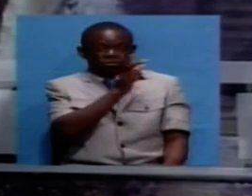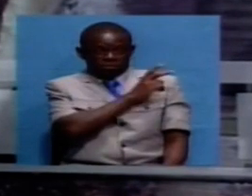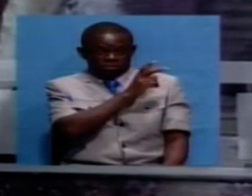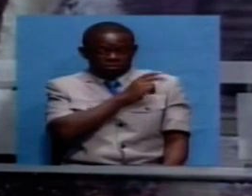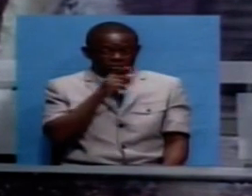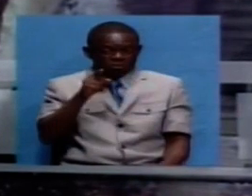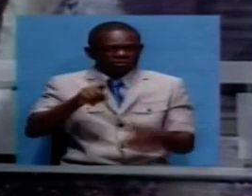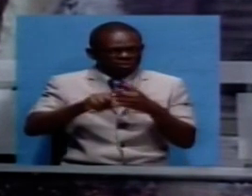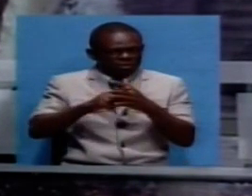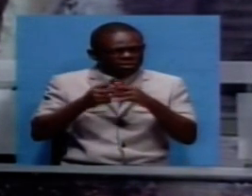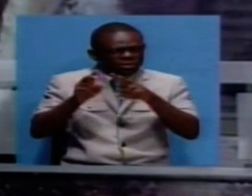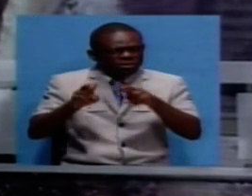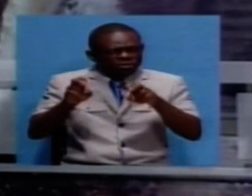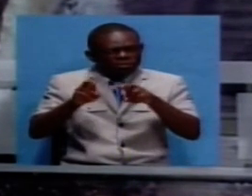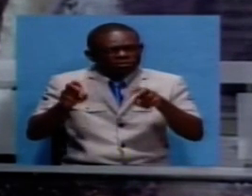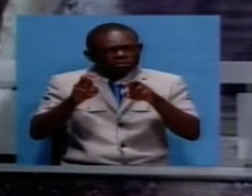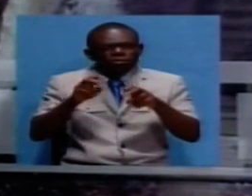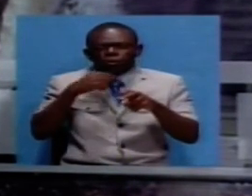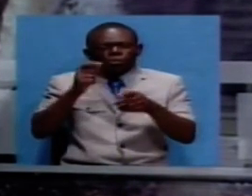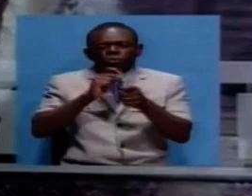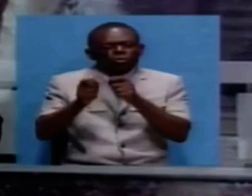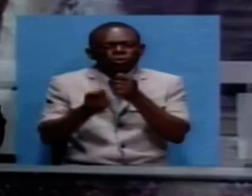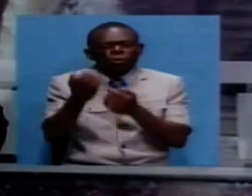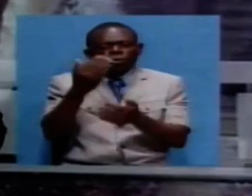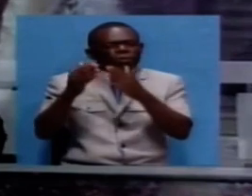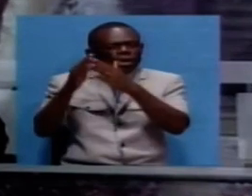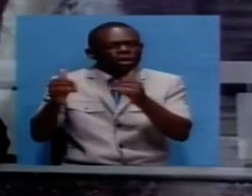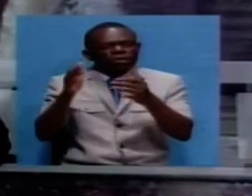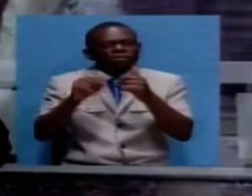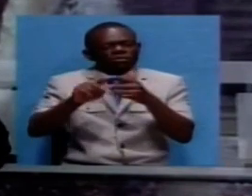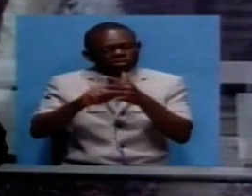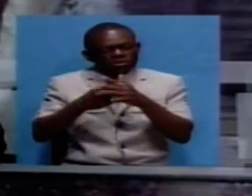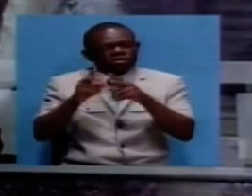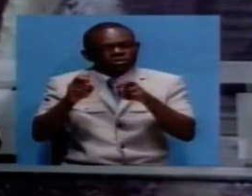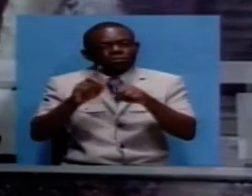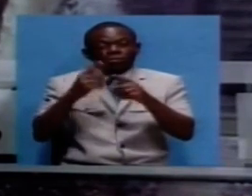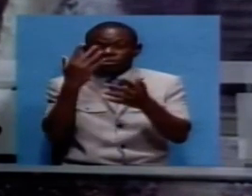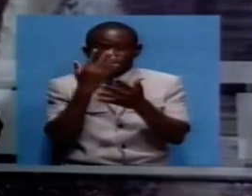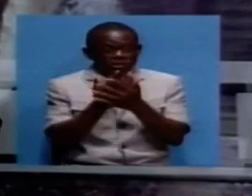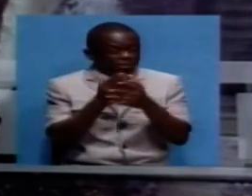instituted investigations into the matter, and no arrests have been made.